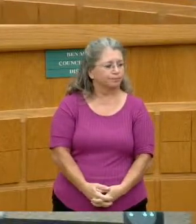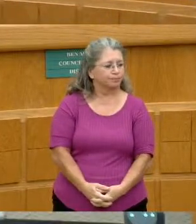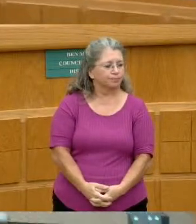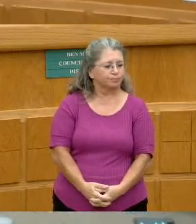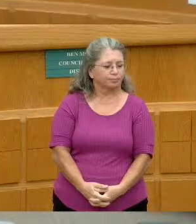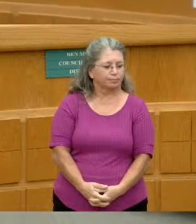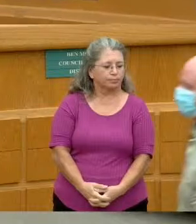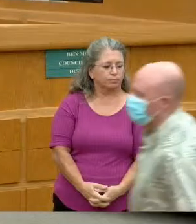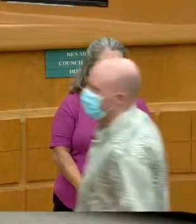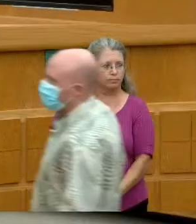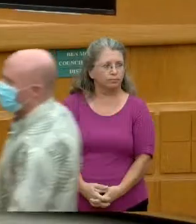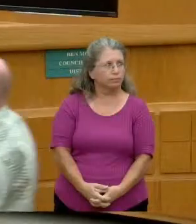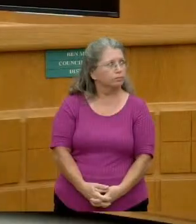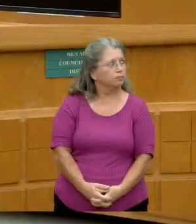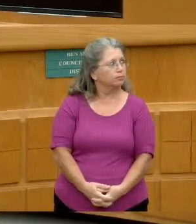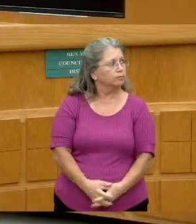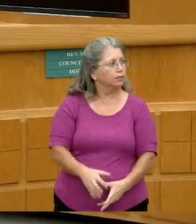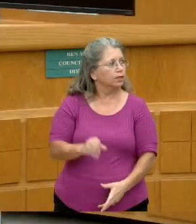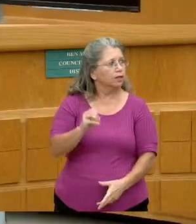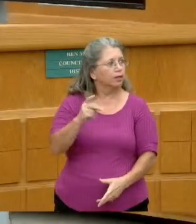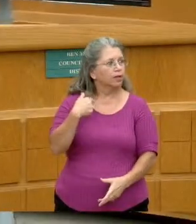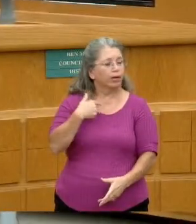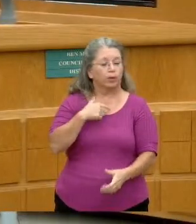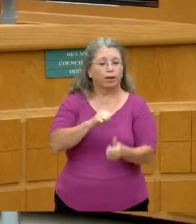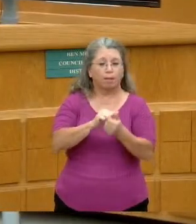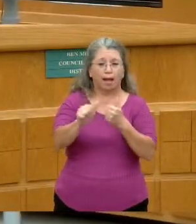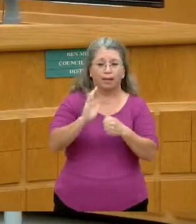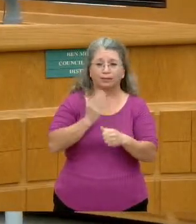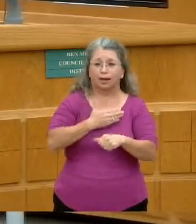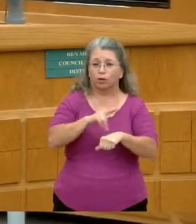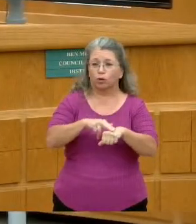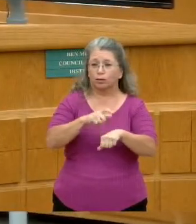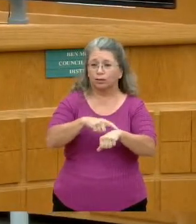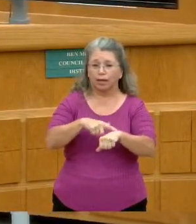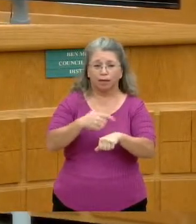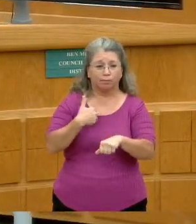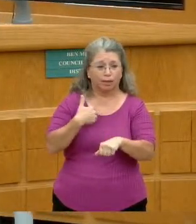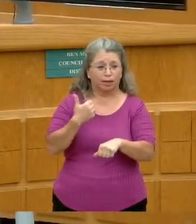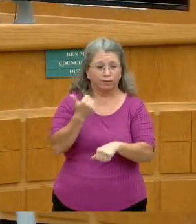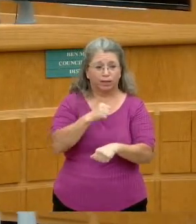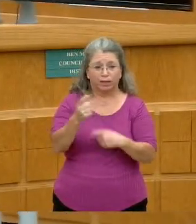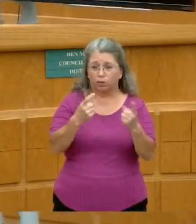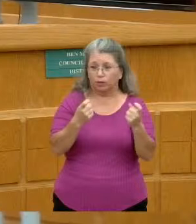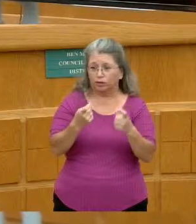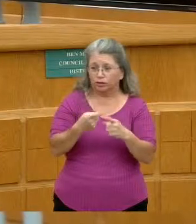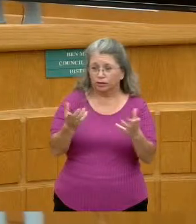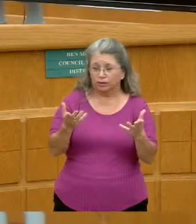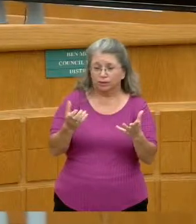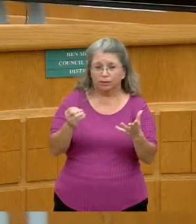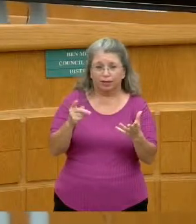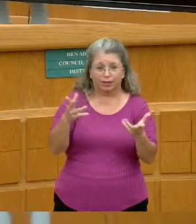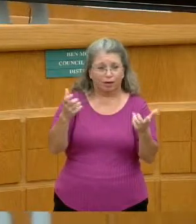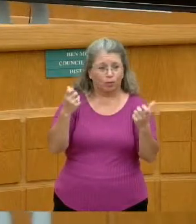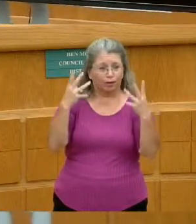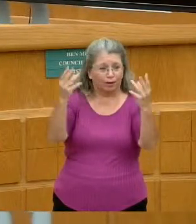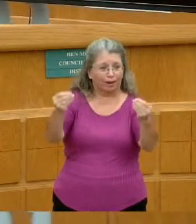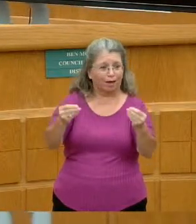Okay, we're a little bit past our normal time, but is there any questions from the media? Okay, you guys want to go celebrate